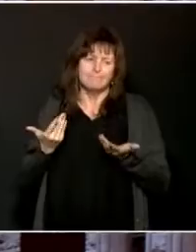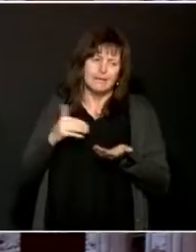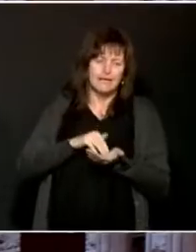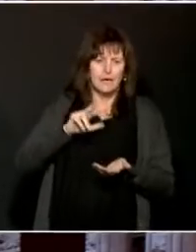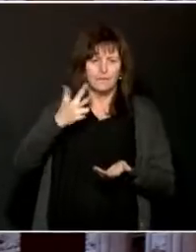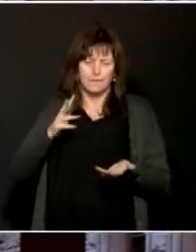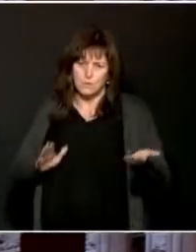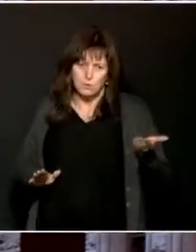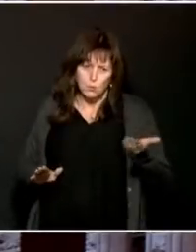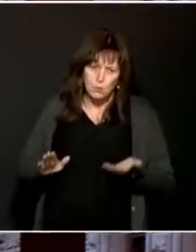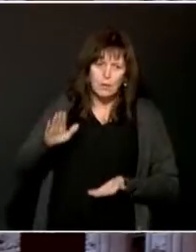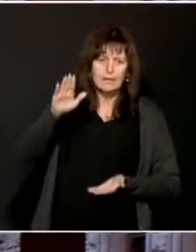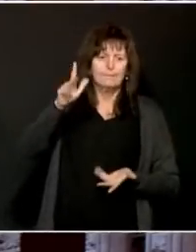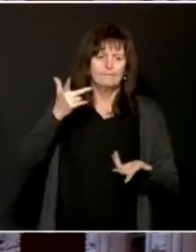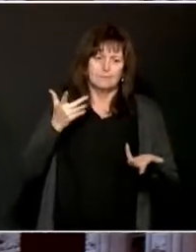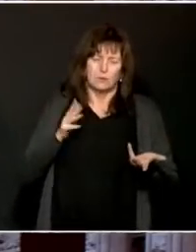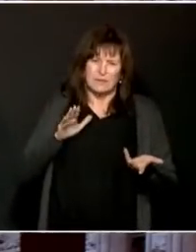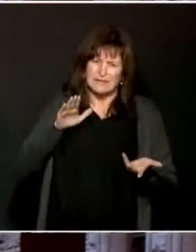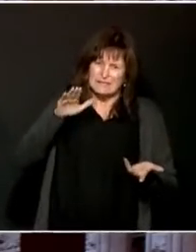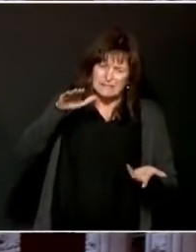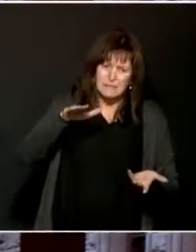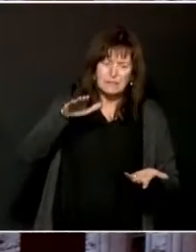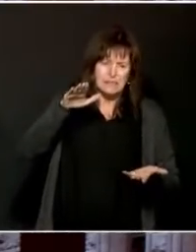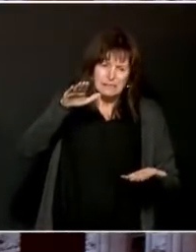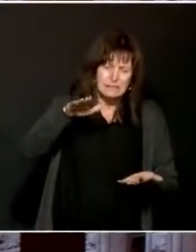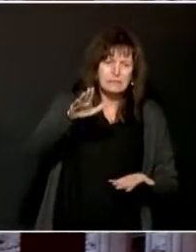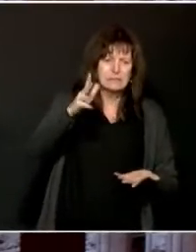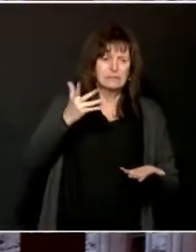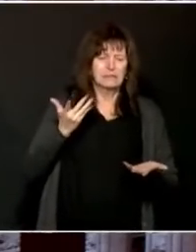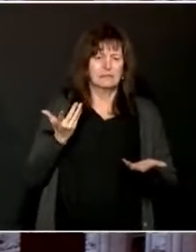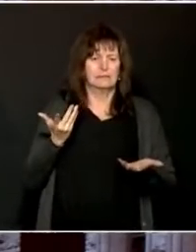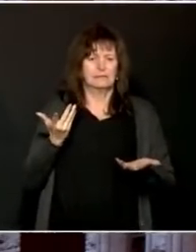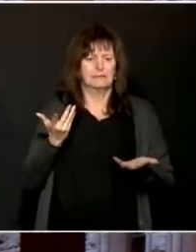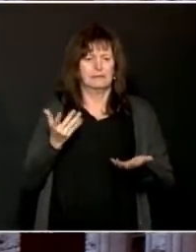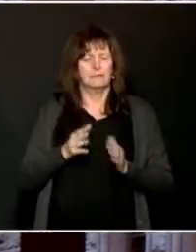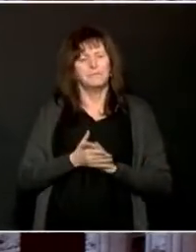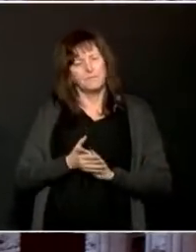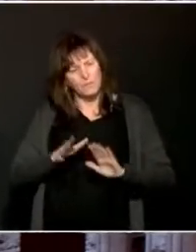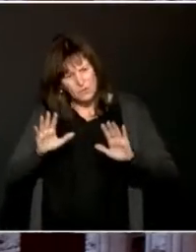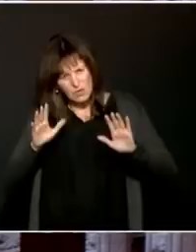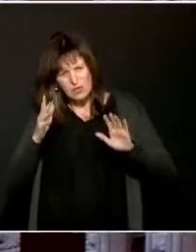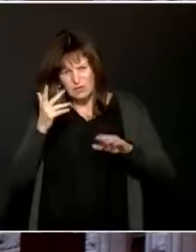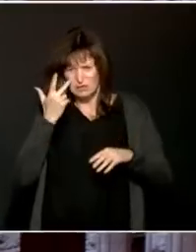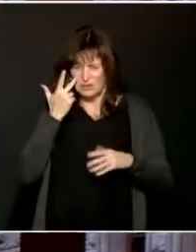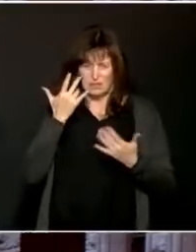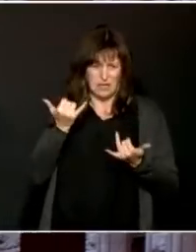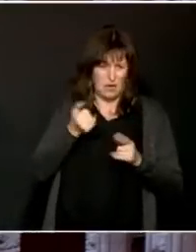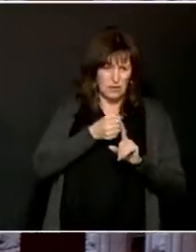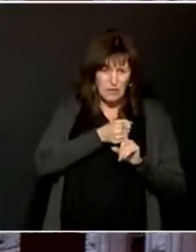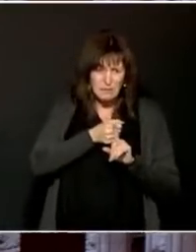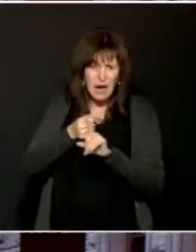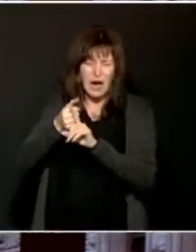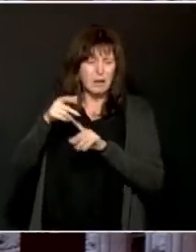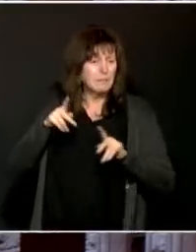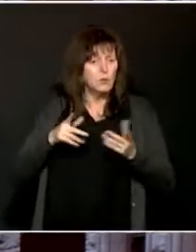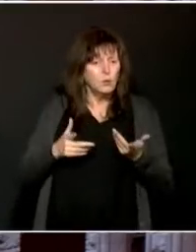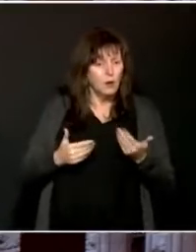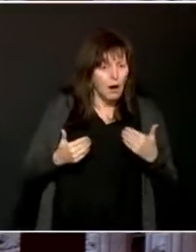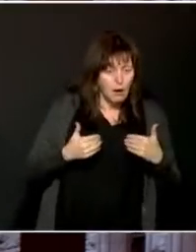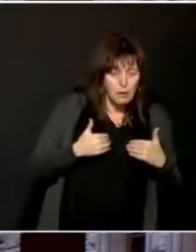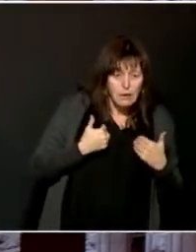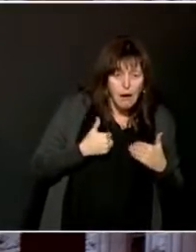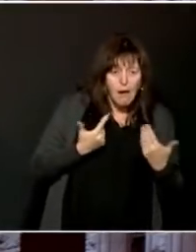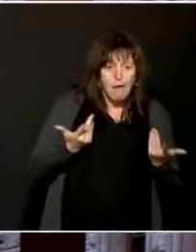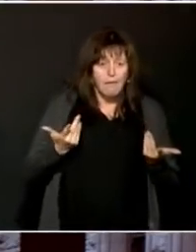concerned about how this might, in fact, impact others. And for ones who are younger, under 75 and 80,